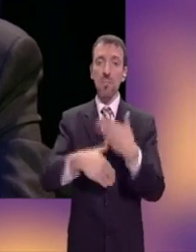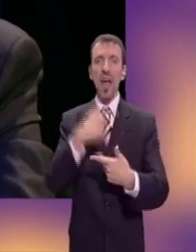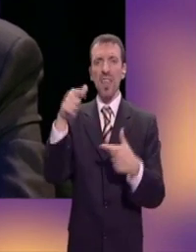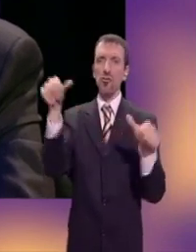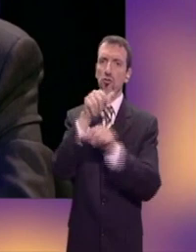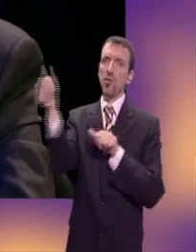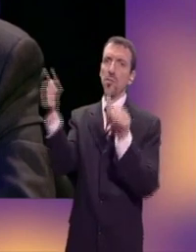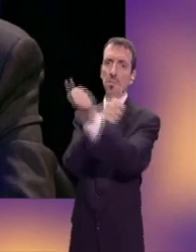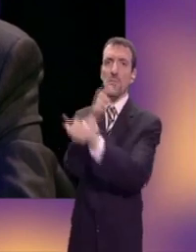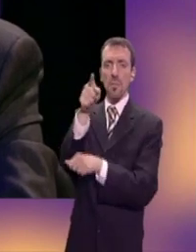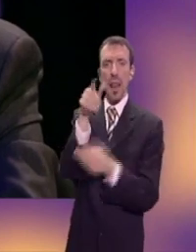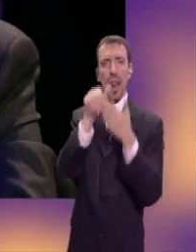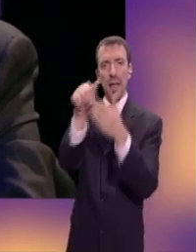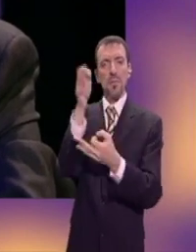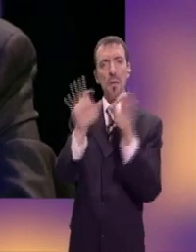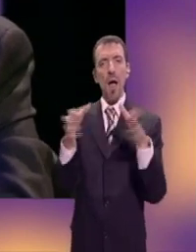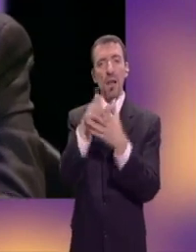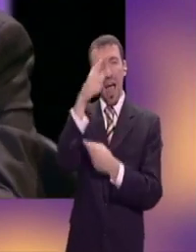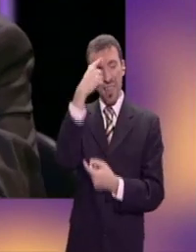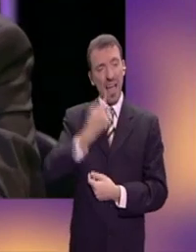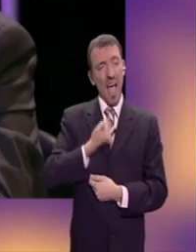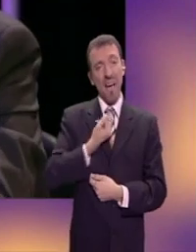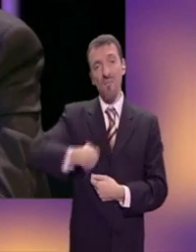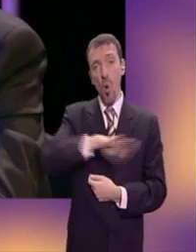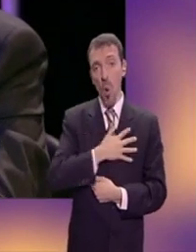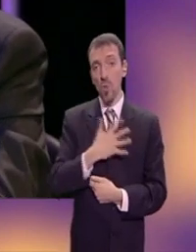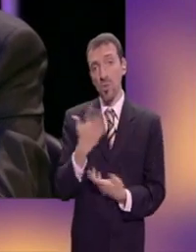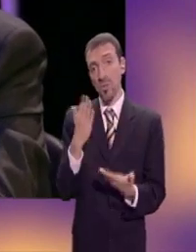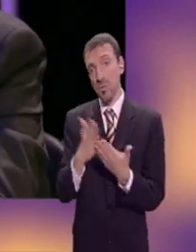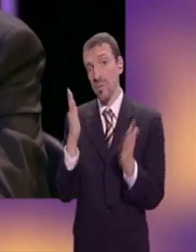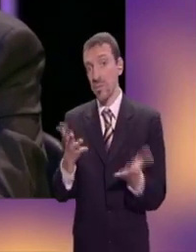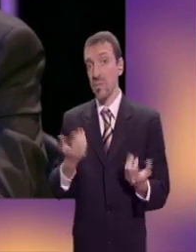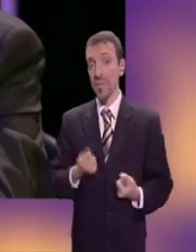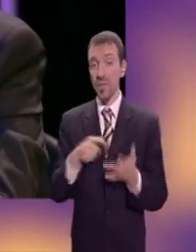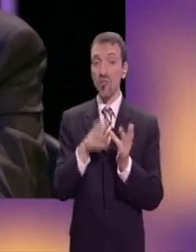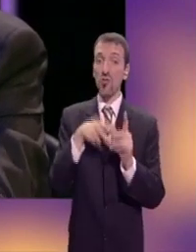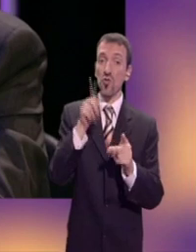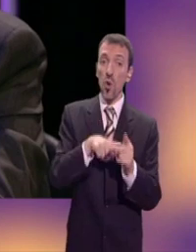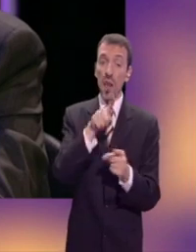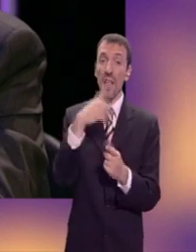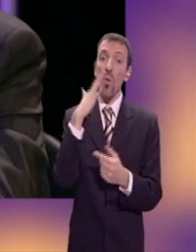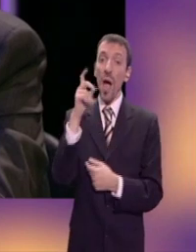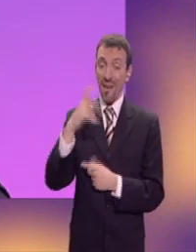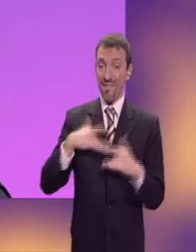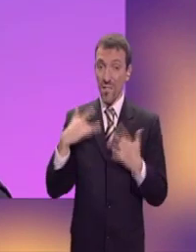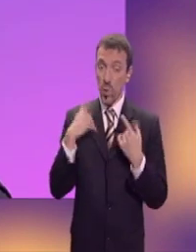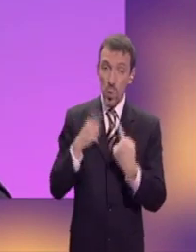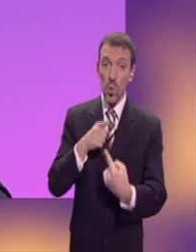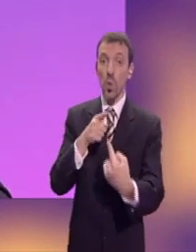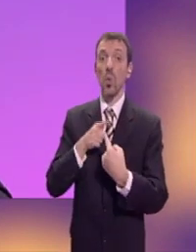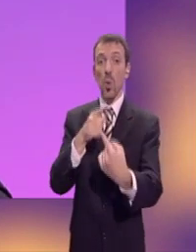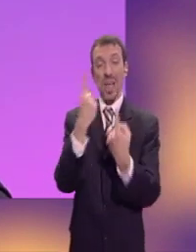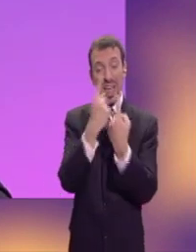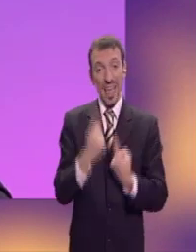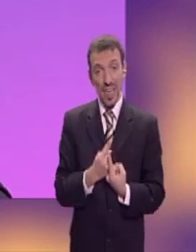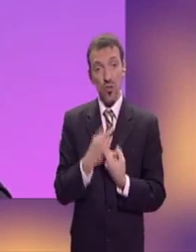of the party, and it was, to some extent, our fault, because one thing you have to give Tony, he fought for his views, he took his issue